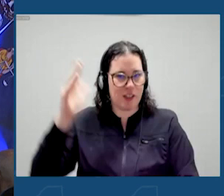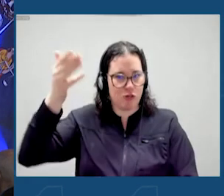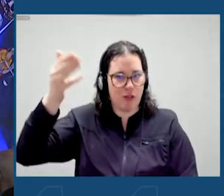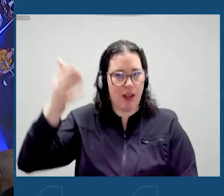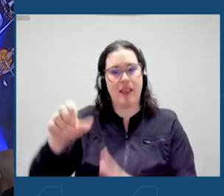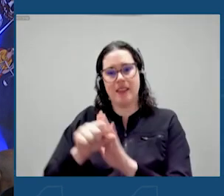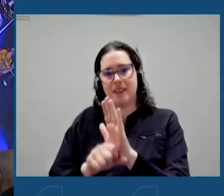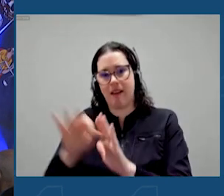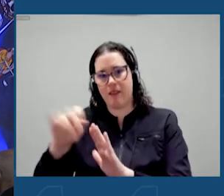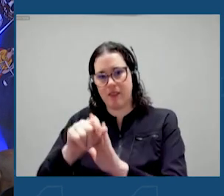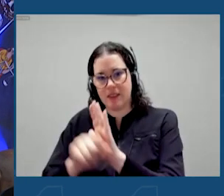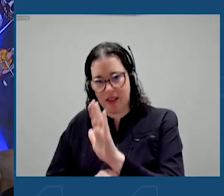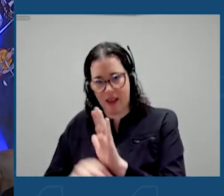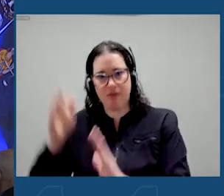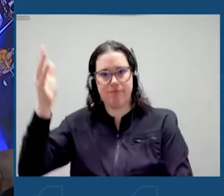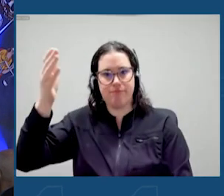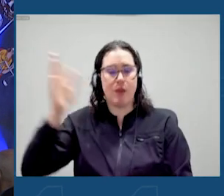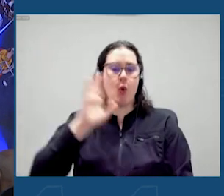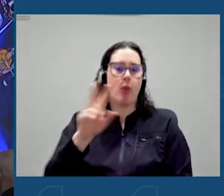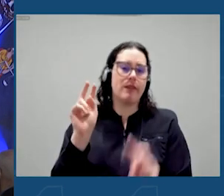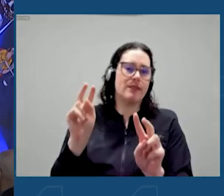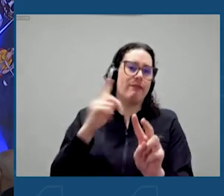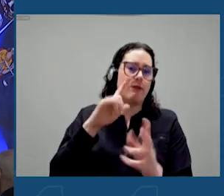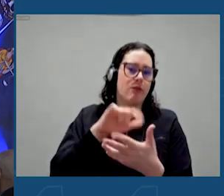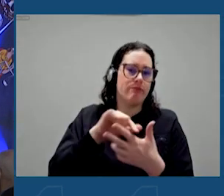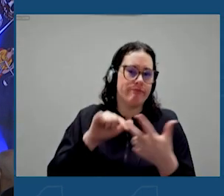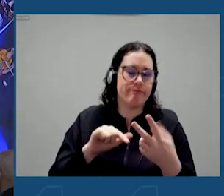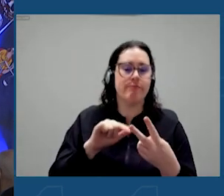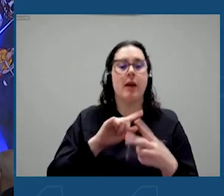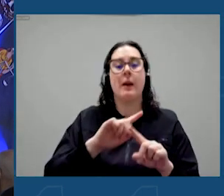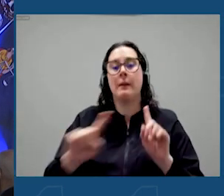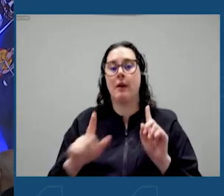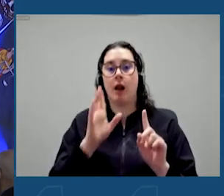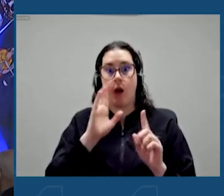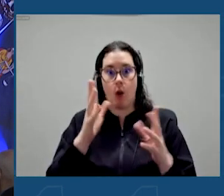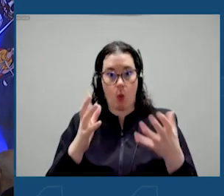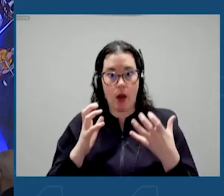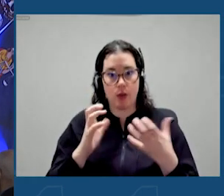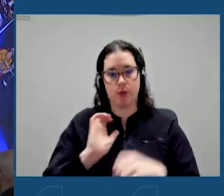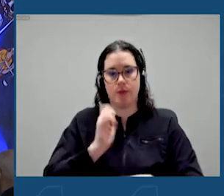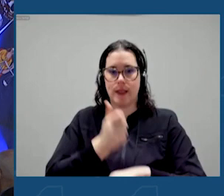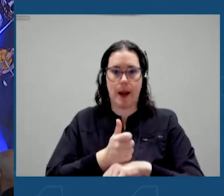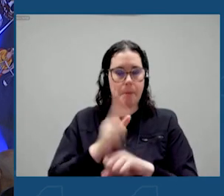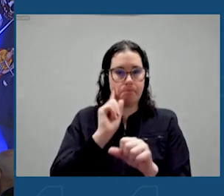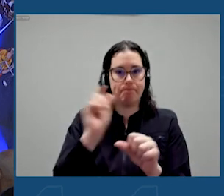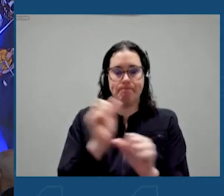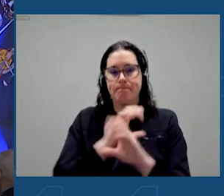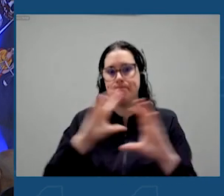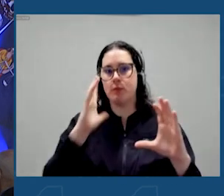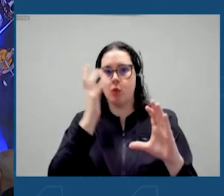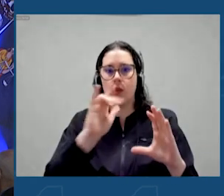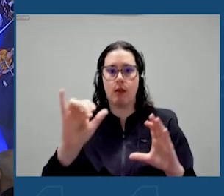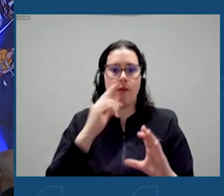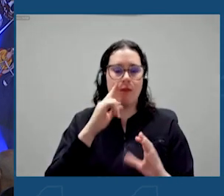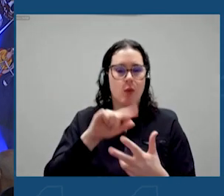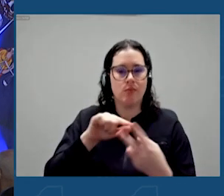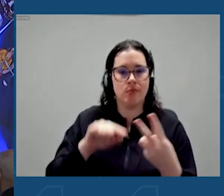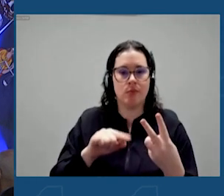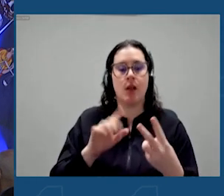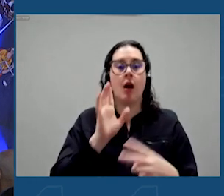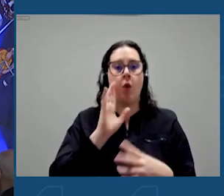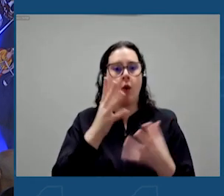State and inauguration address, so we look forward to that. But I want to set the stage for that, right? I want to set the stage and unpack some